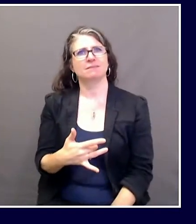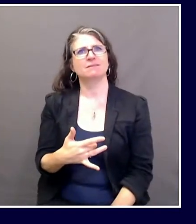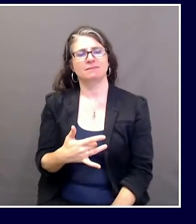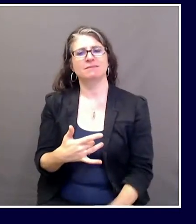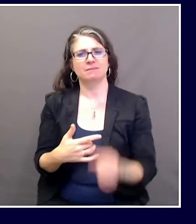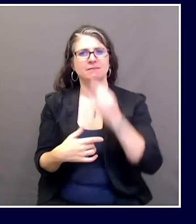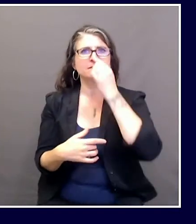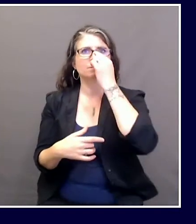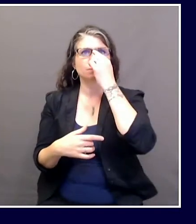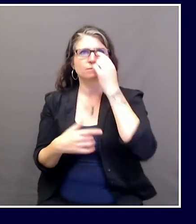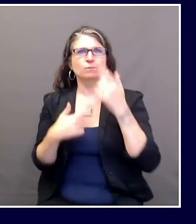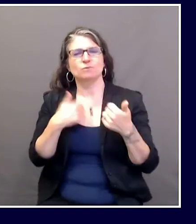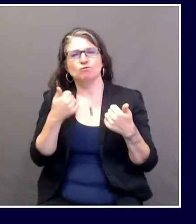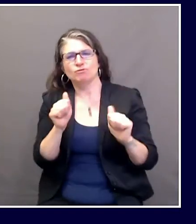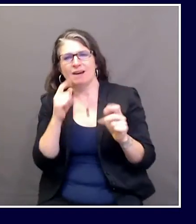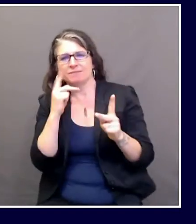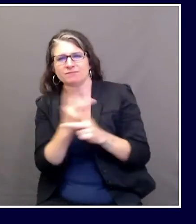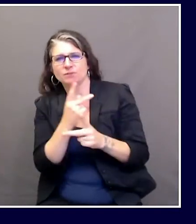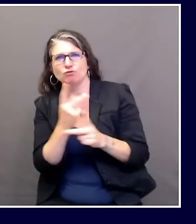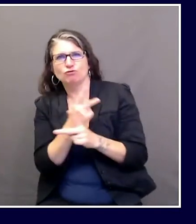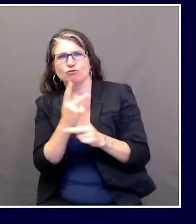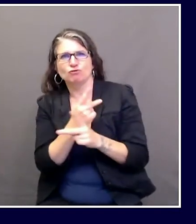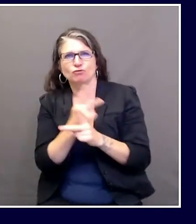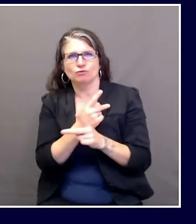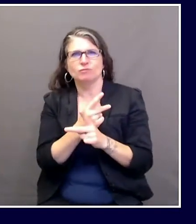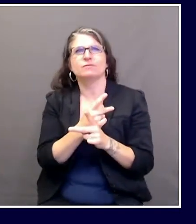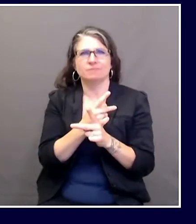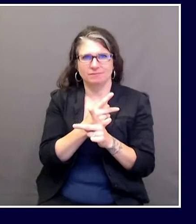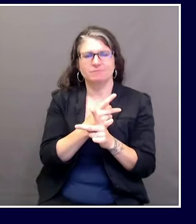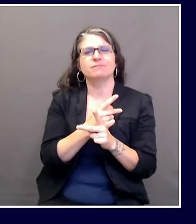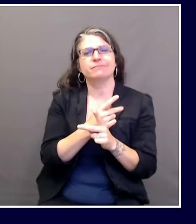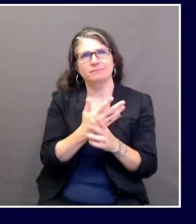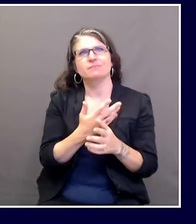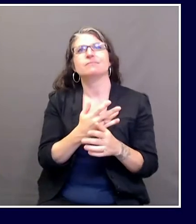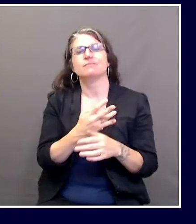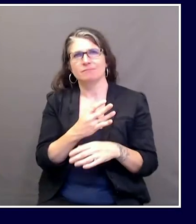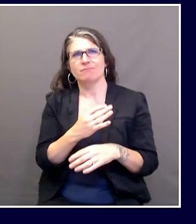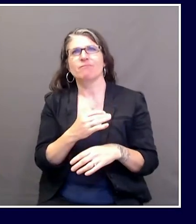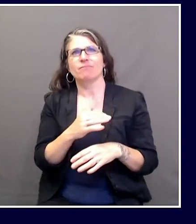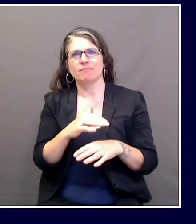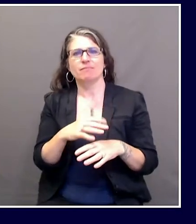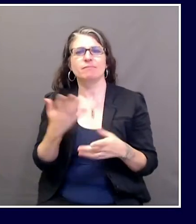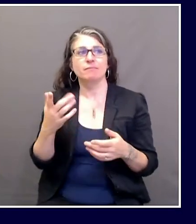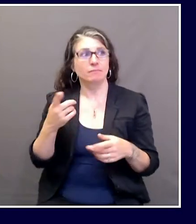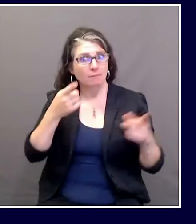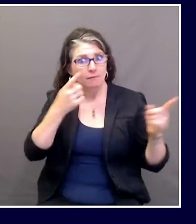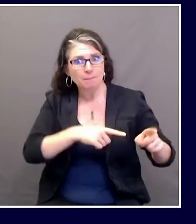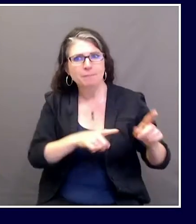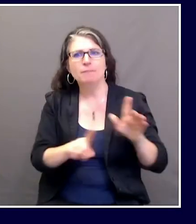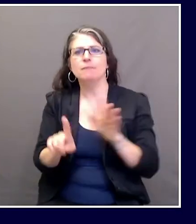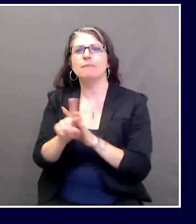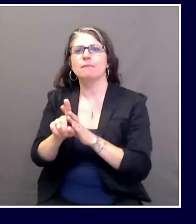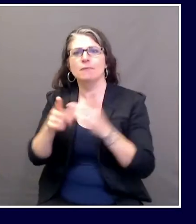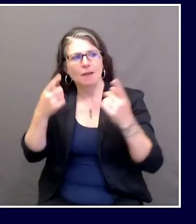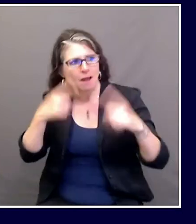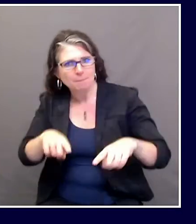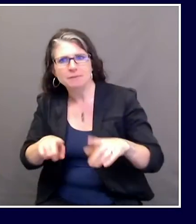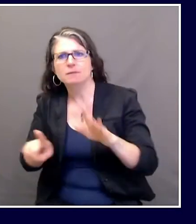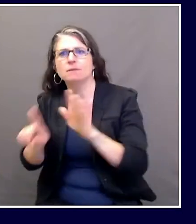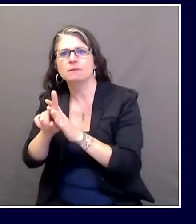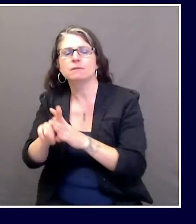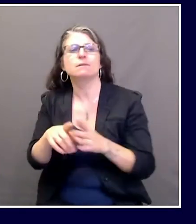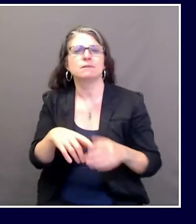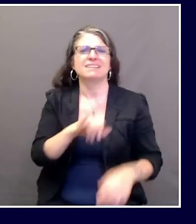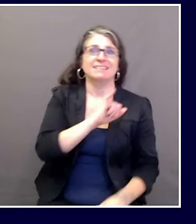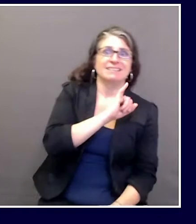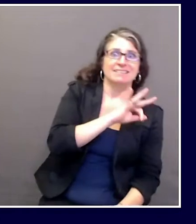different scenarios and projections and models, we're always running them with different assumptions that assume that for every case we know